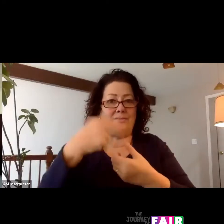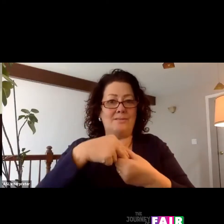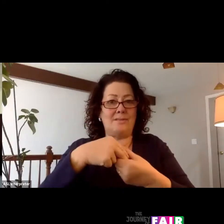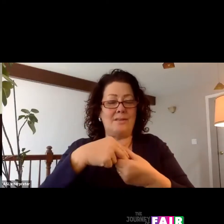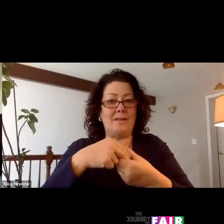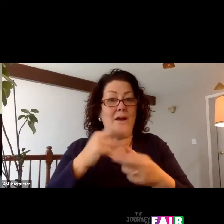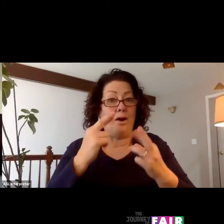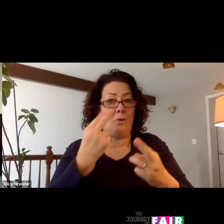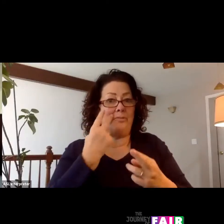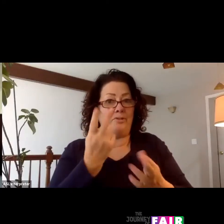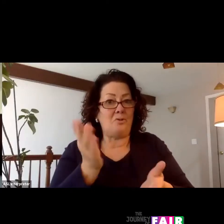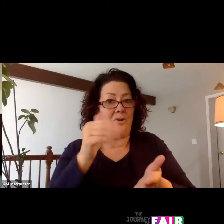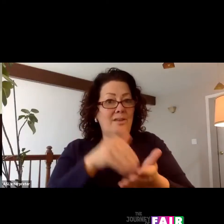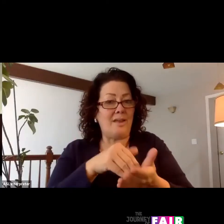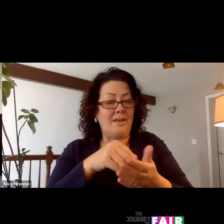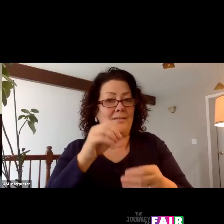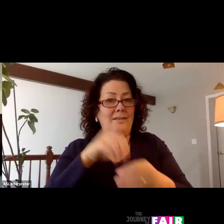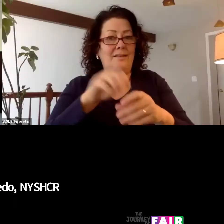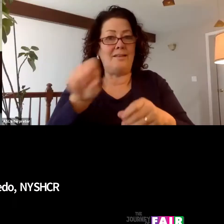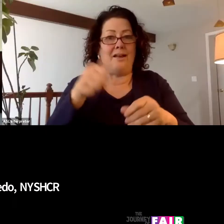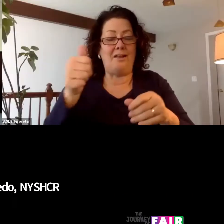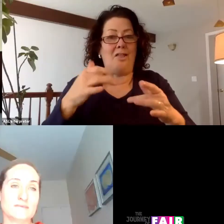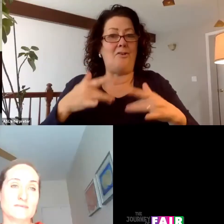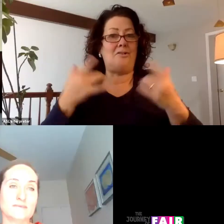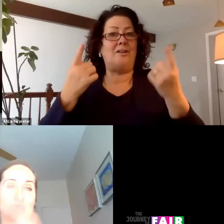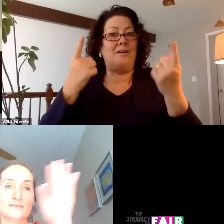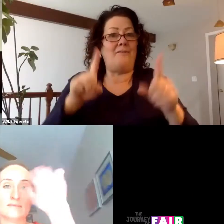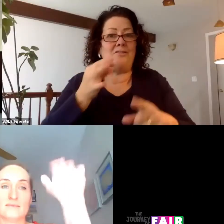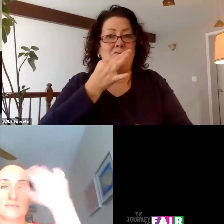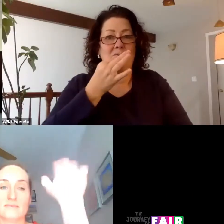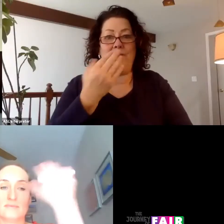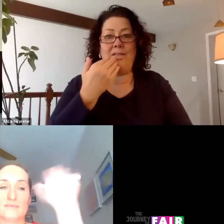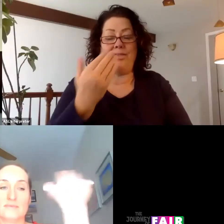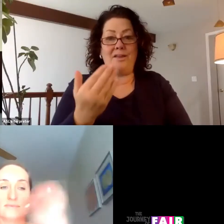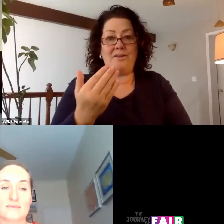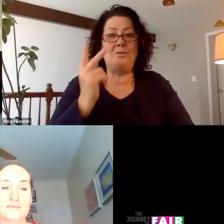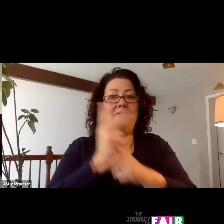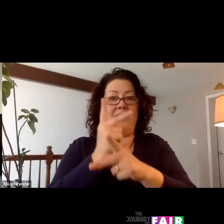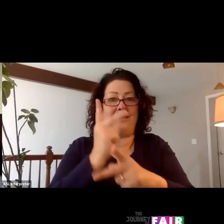I hope to see you again at another event real soon. Thank you and take care.